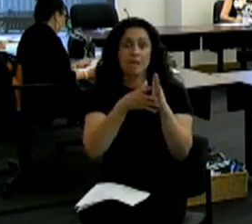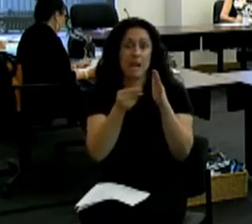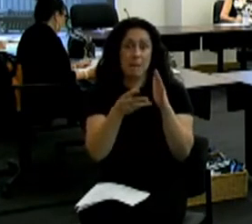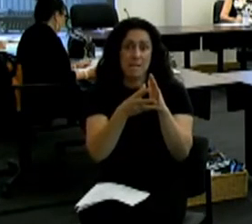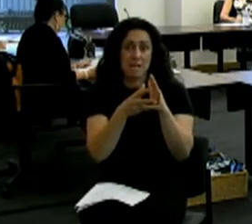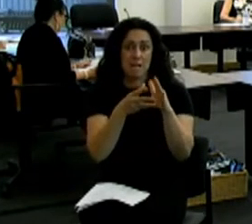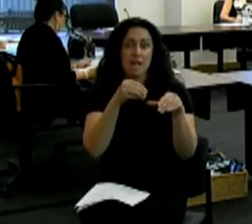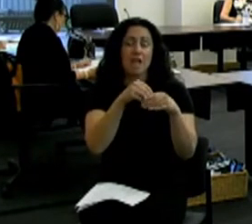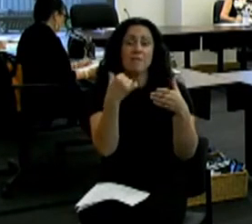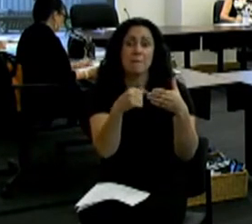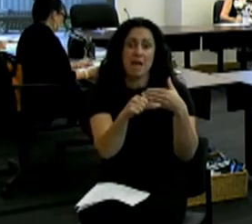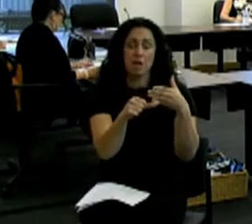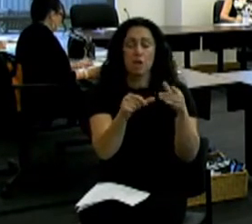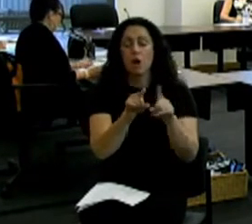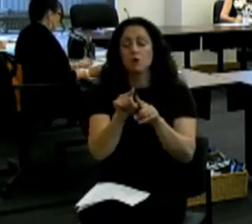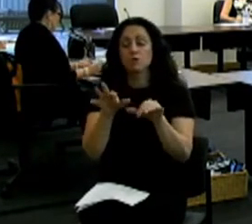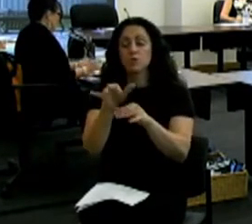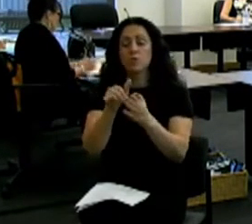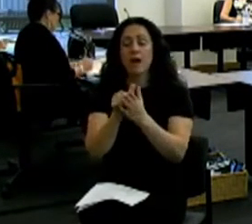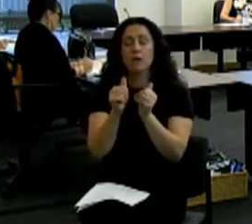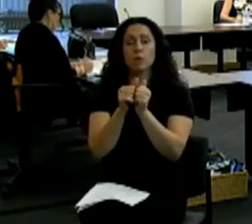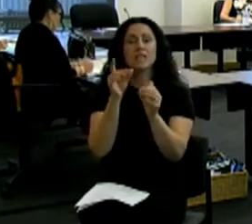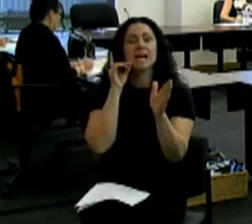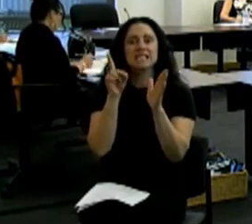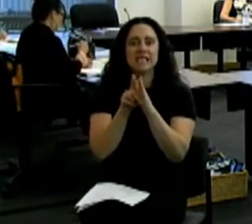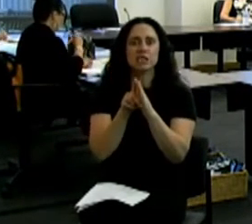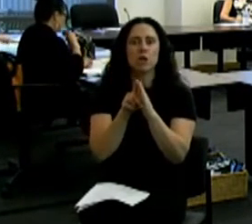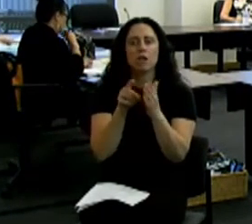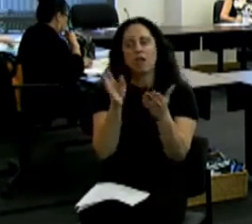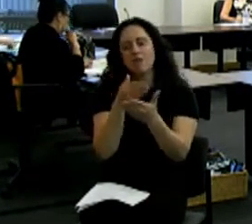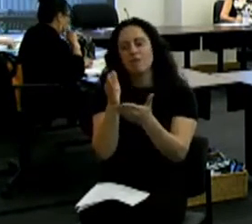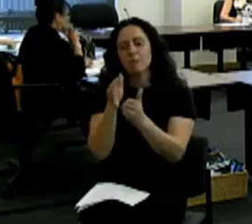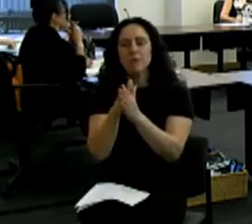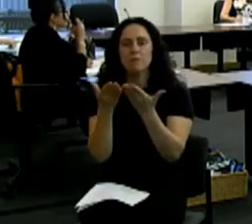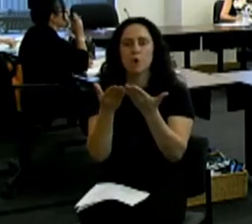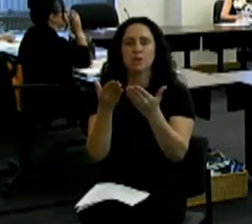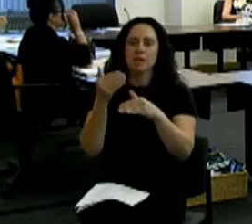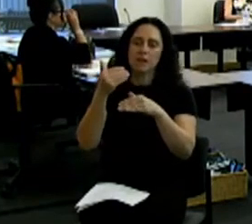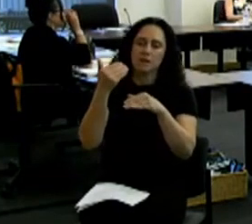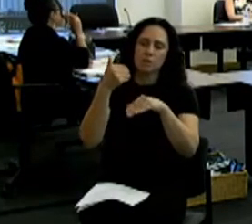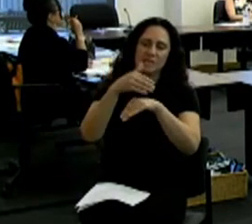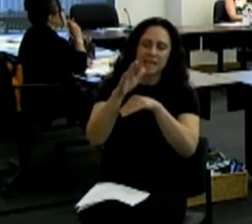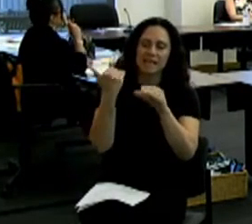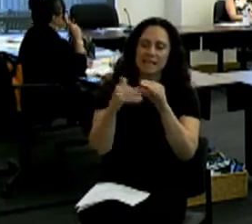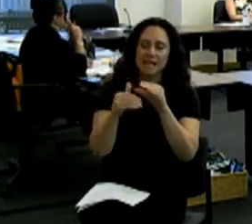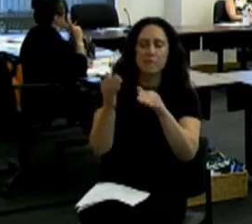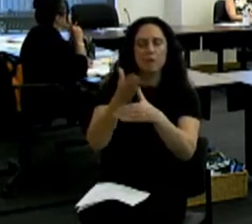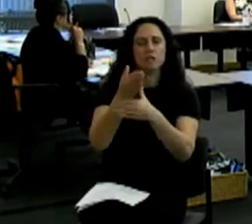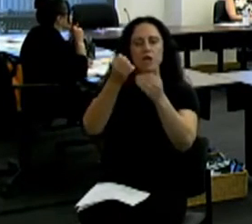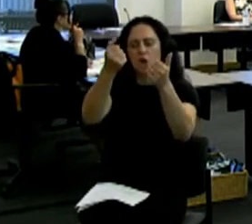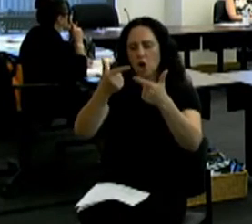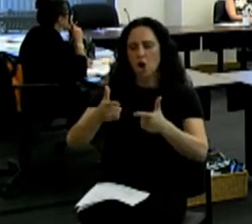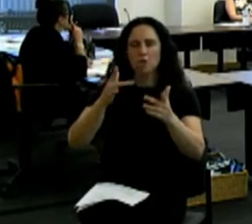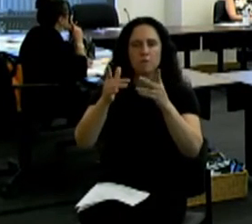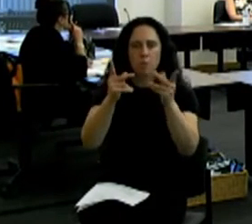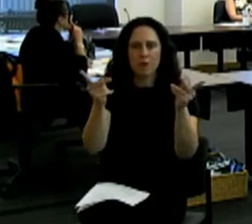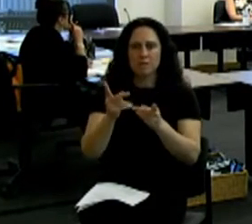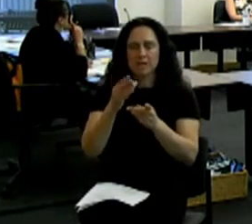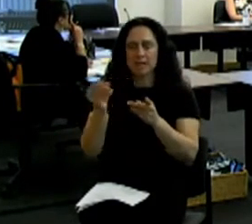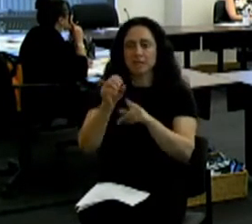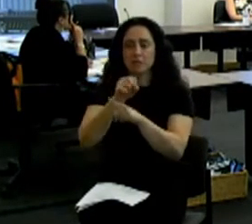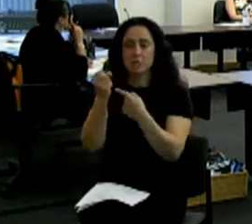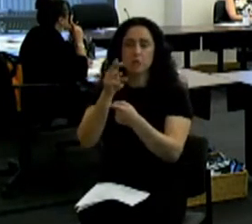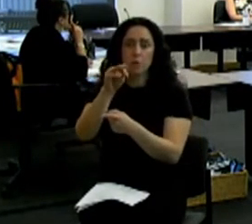copy in the mail. We also do this in a digital flipping book style, which we email out and actually share all over our website and social